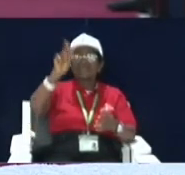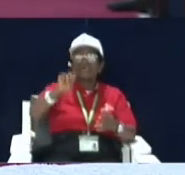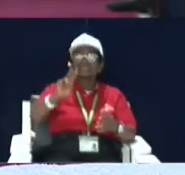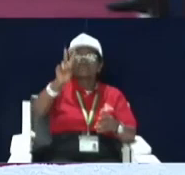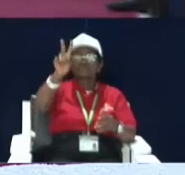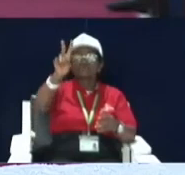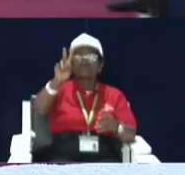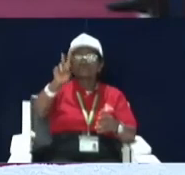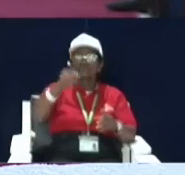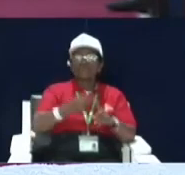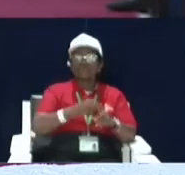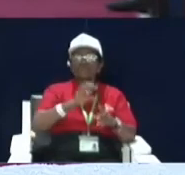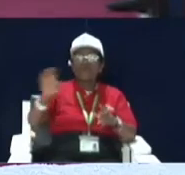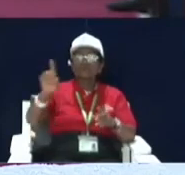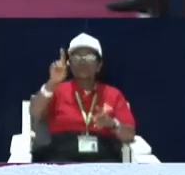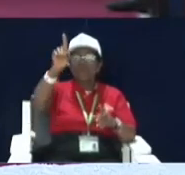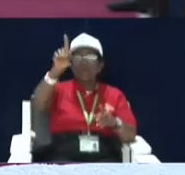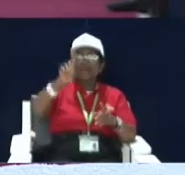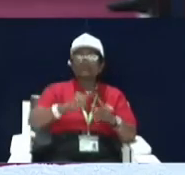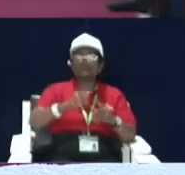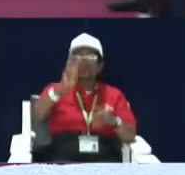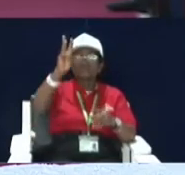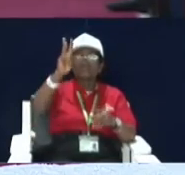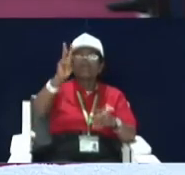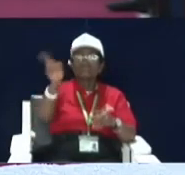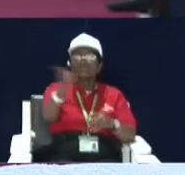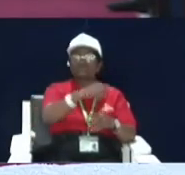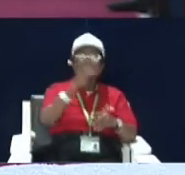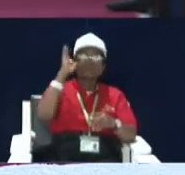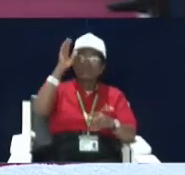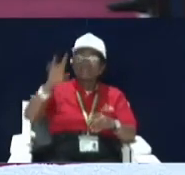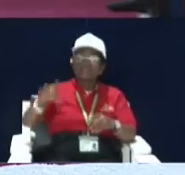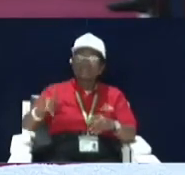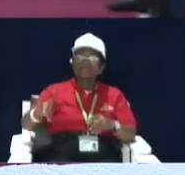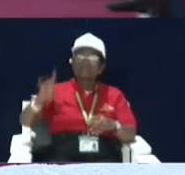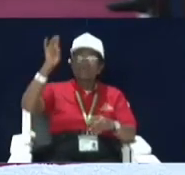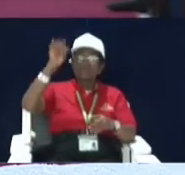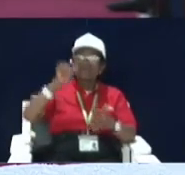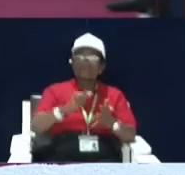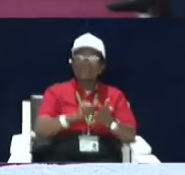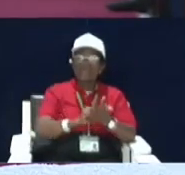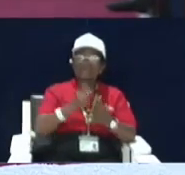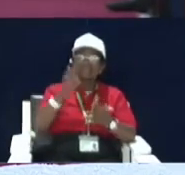1 to 6, you discover that the lesser of the two